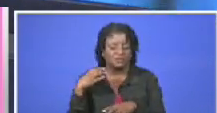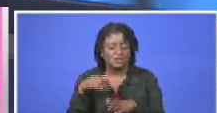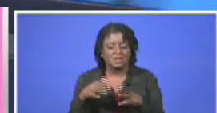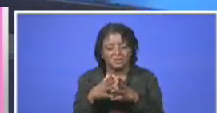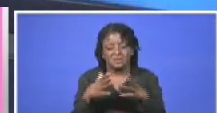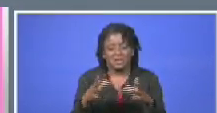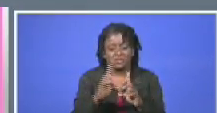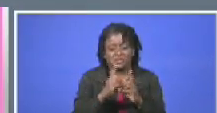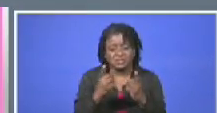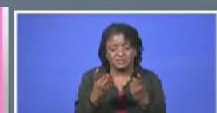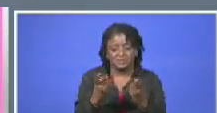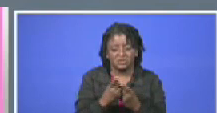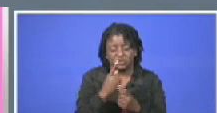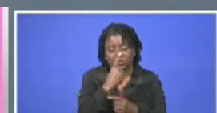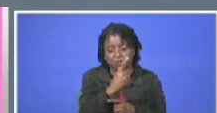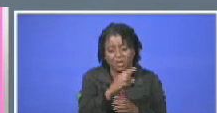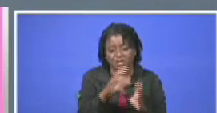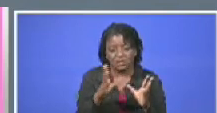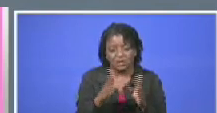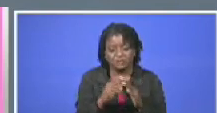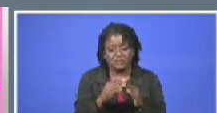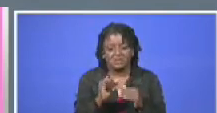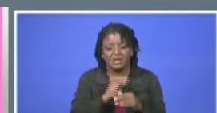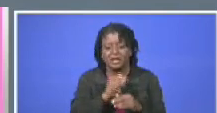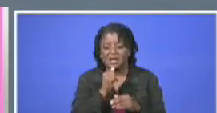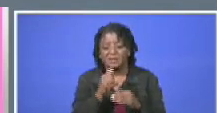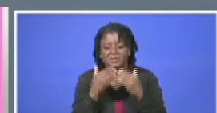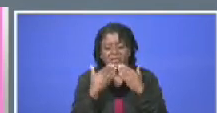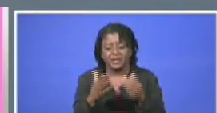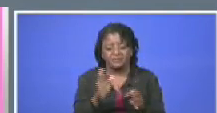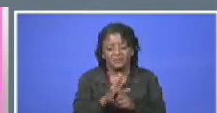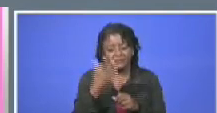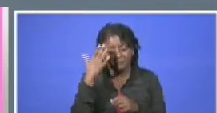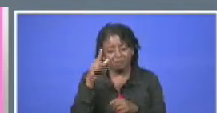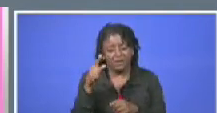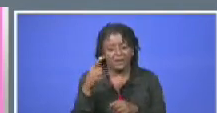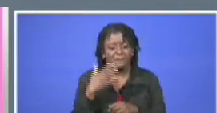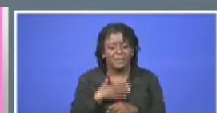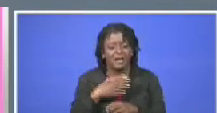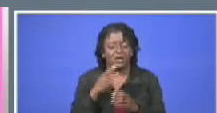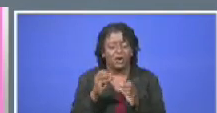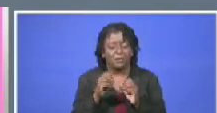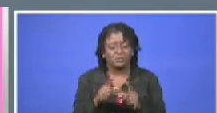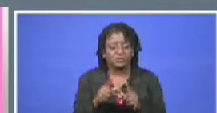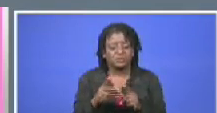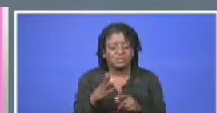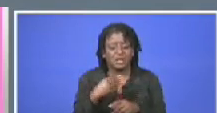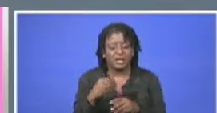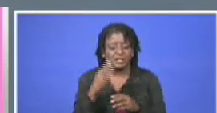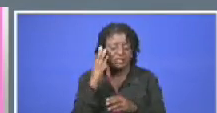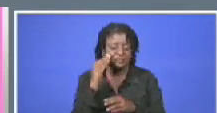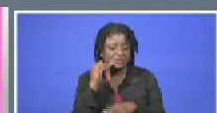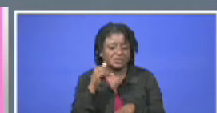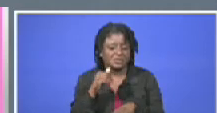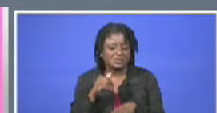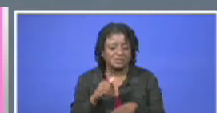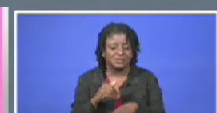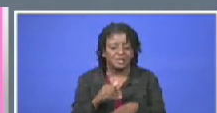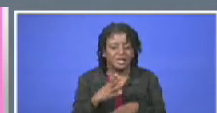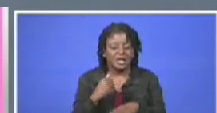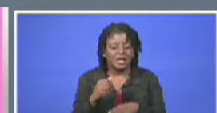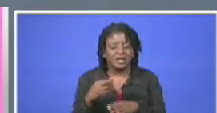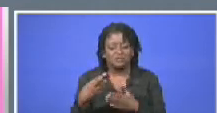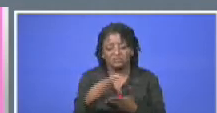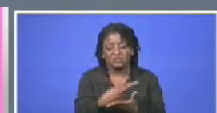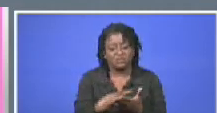from. I'm thankful for my opportunity and my experience at Jacksonville and just recruiting at other